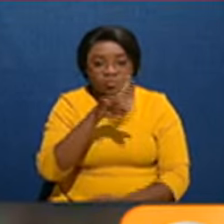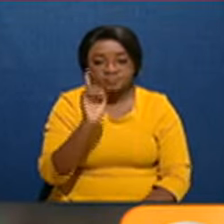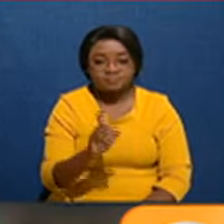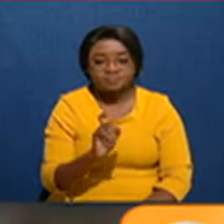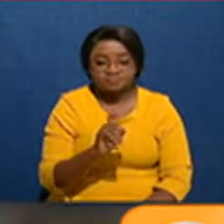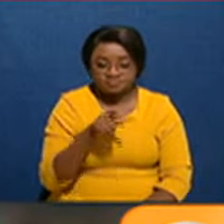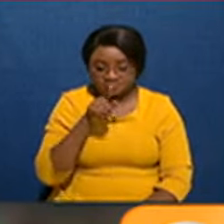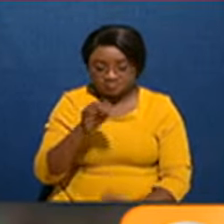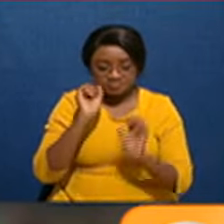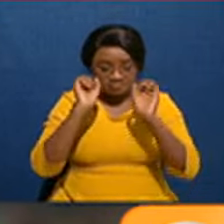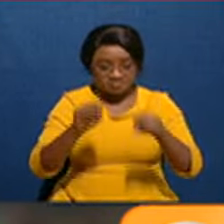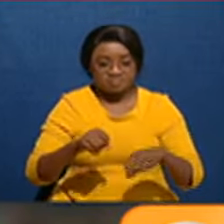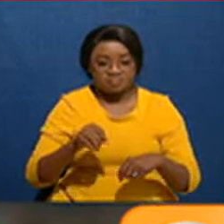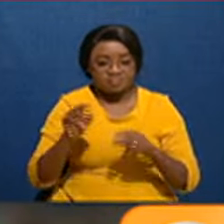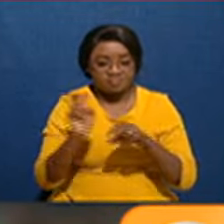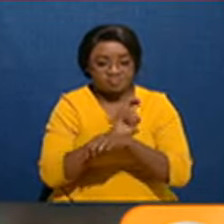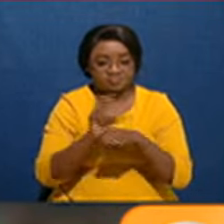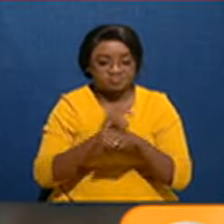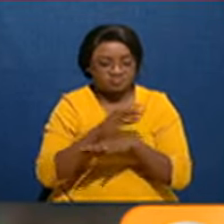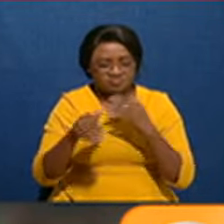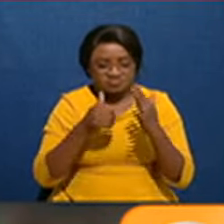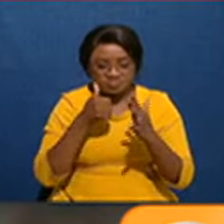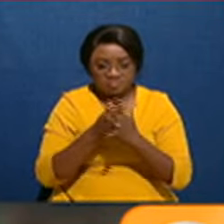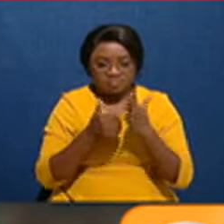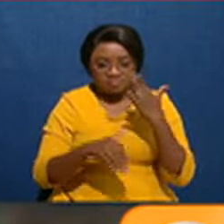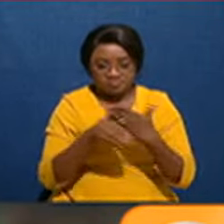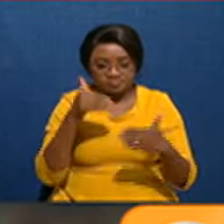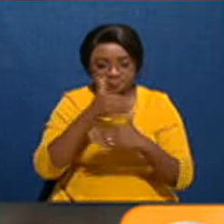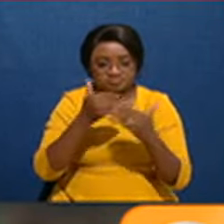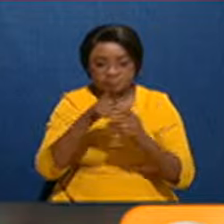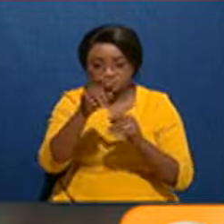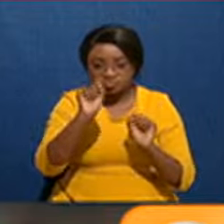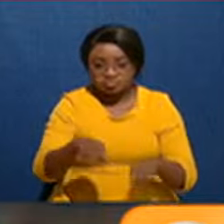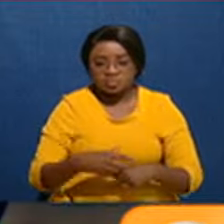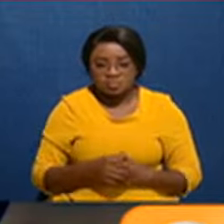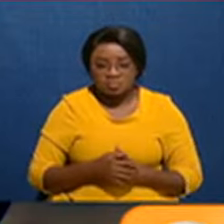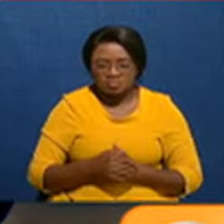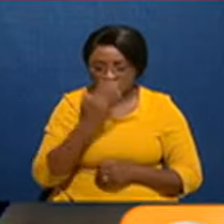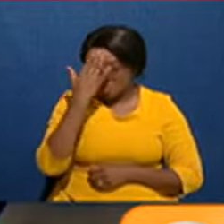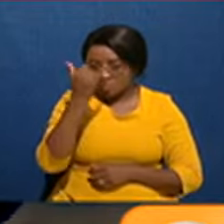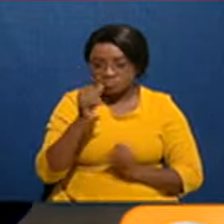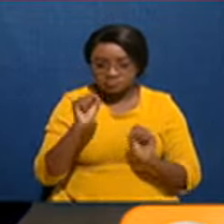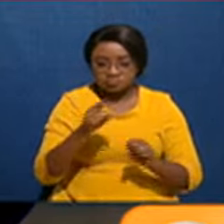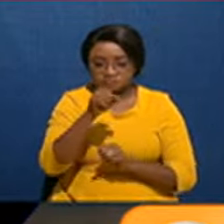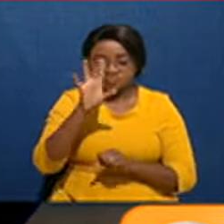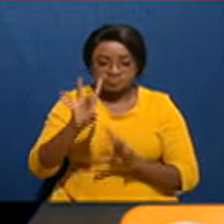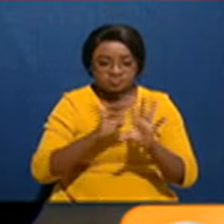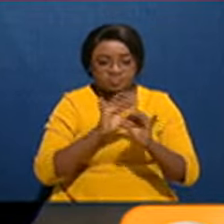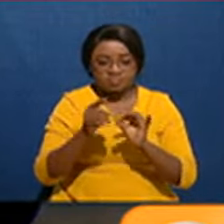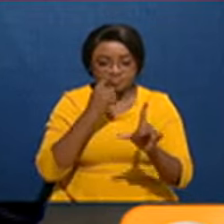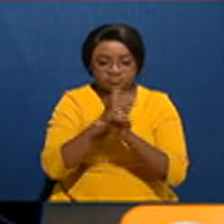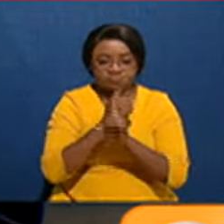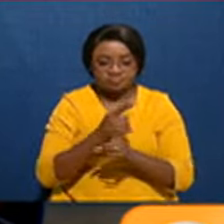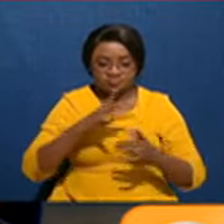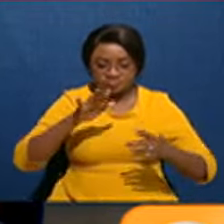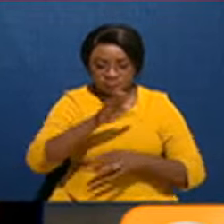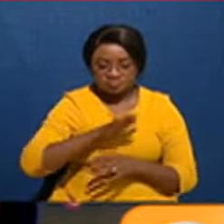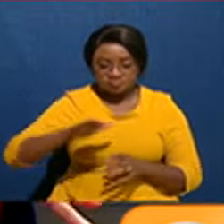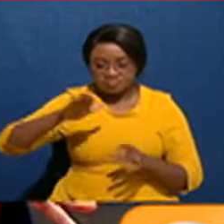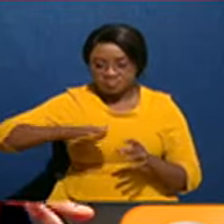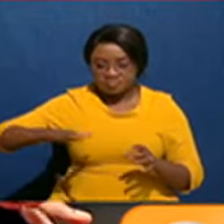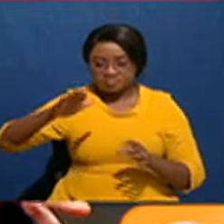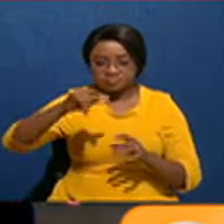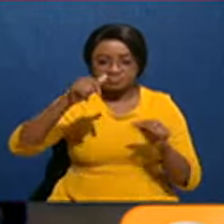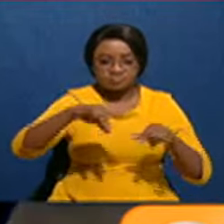capacity to supervise all the buildings that are taking place? You will find that in some places, even the security is, in some places